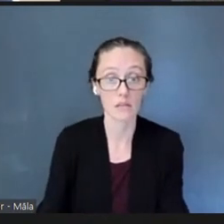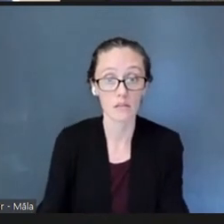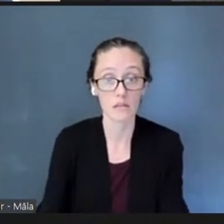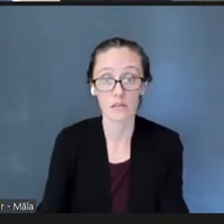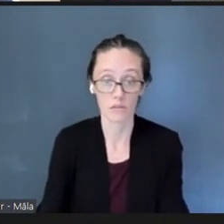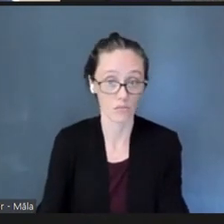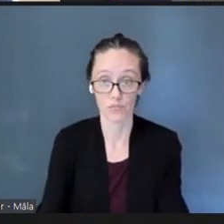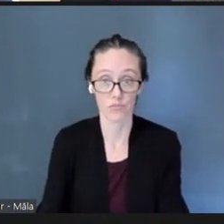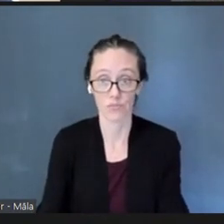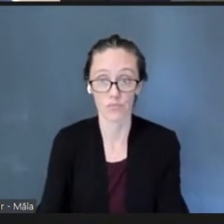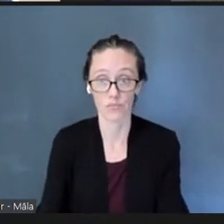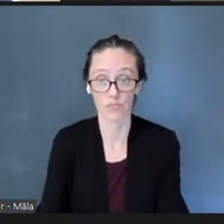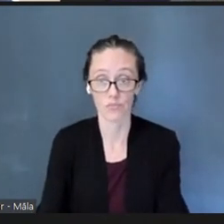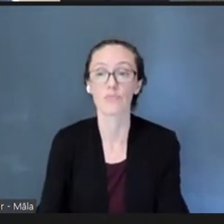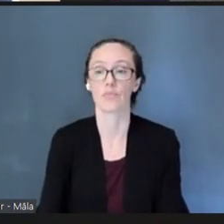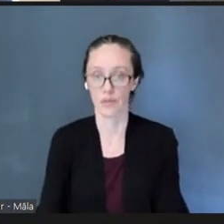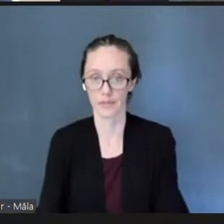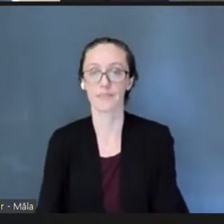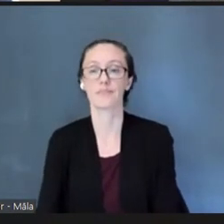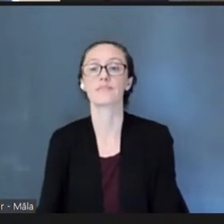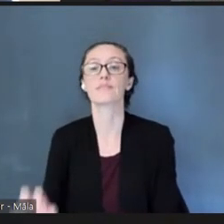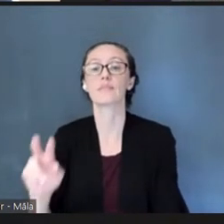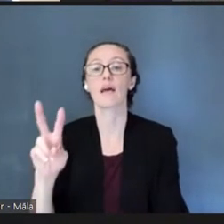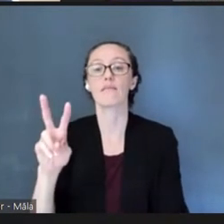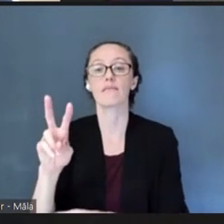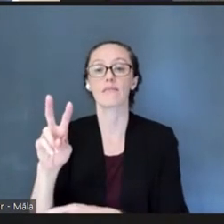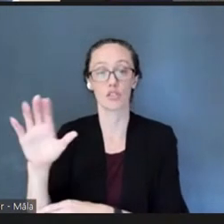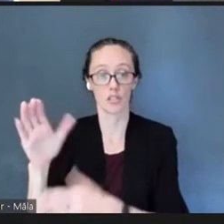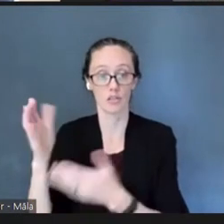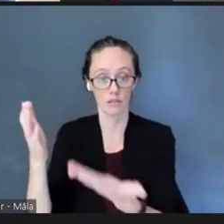No? Okay. Vice Chair, then, for the vote.